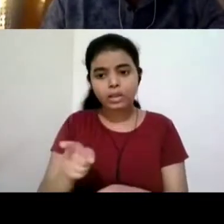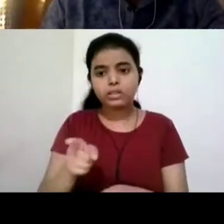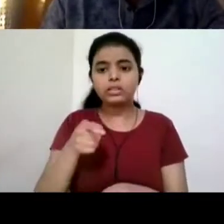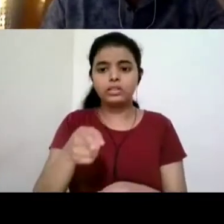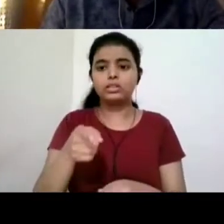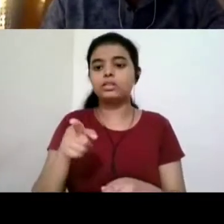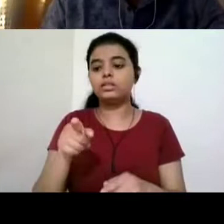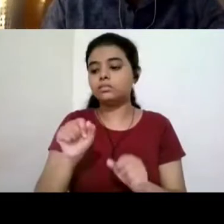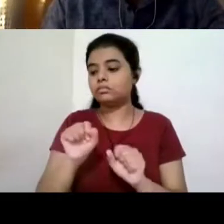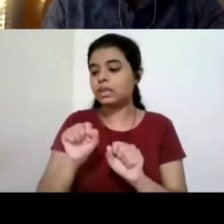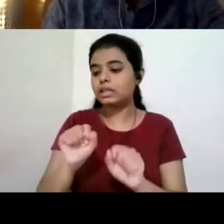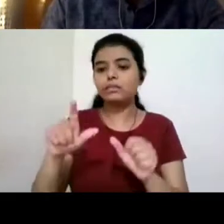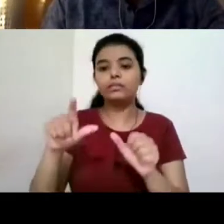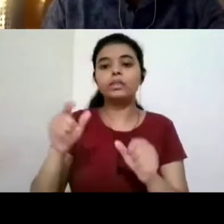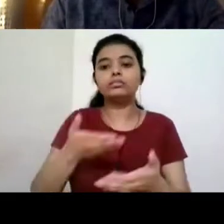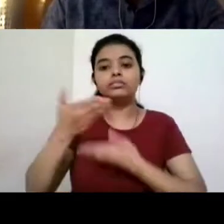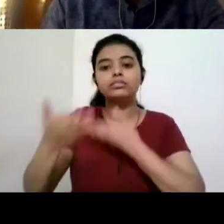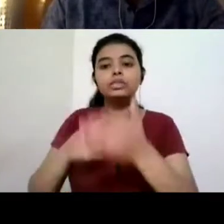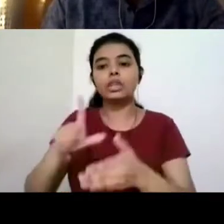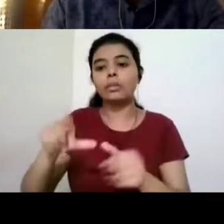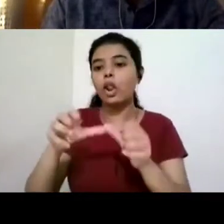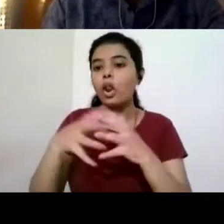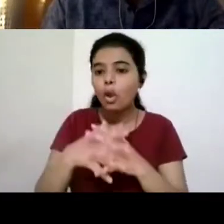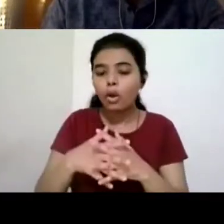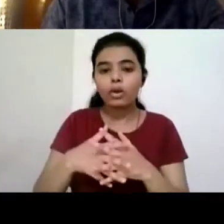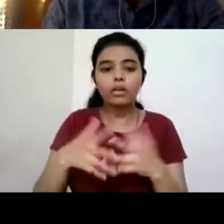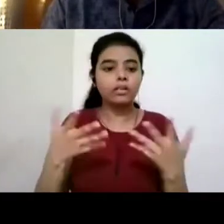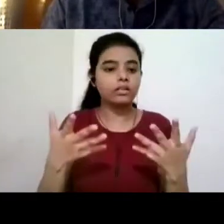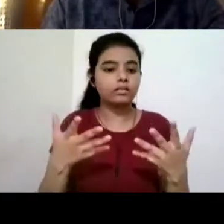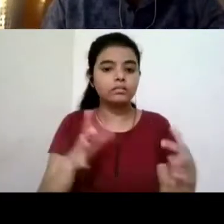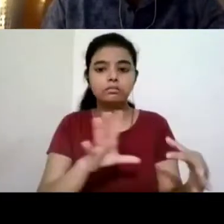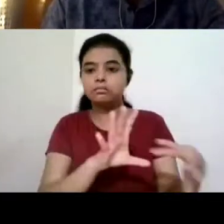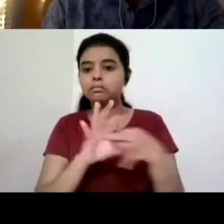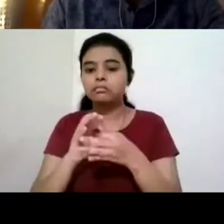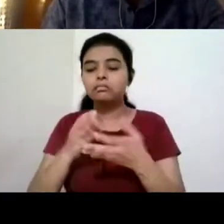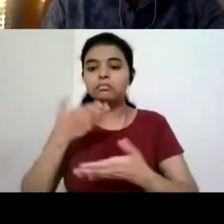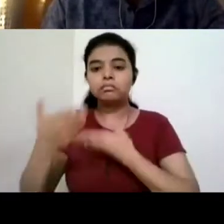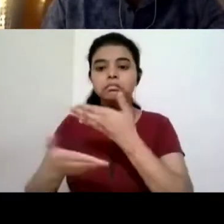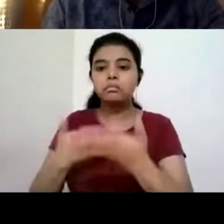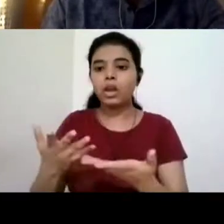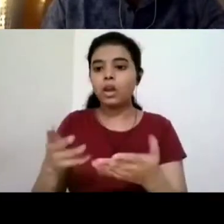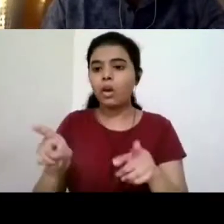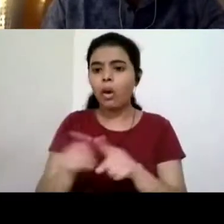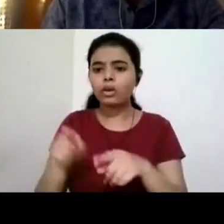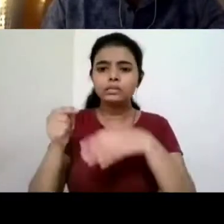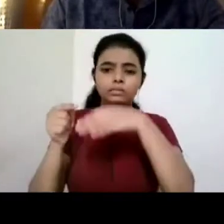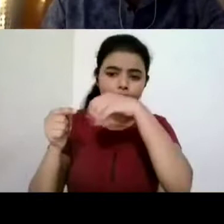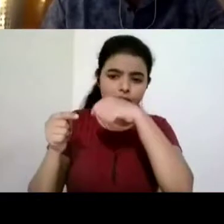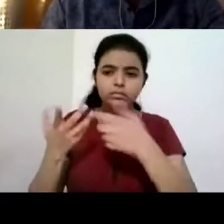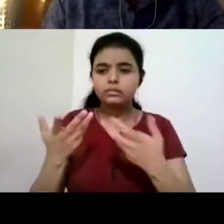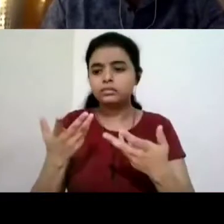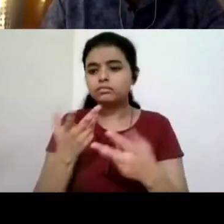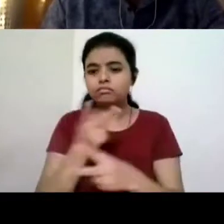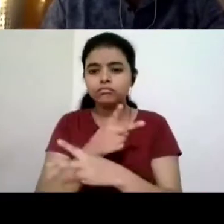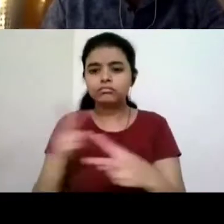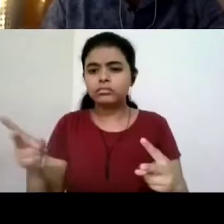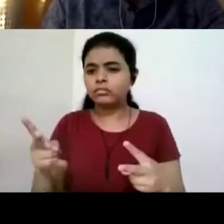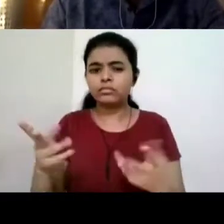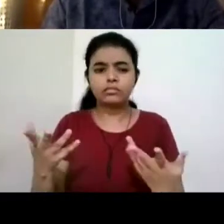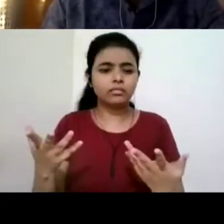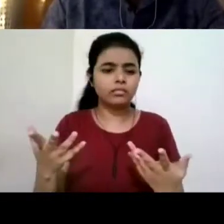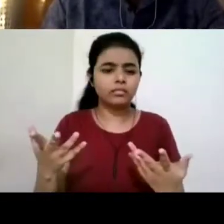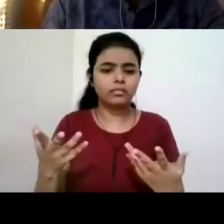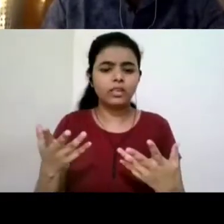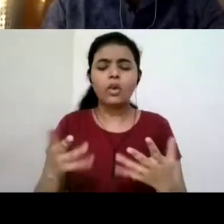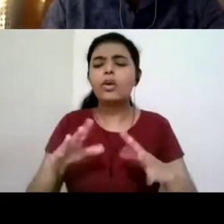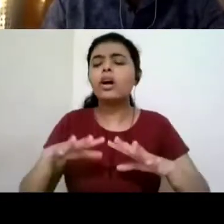what your, you know, your consumption of drugs is meant to be. And if you, irrespective of how